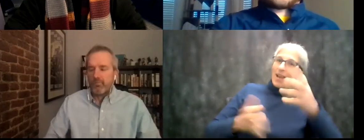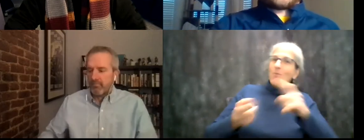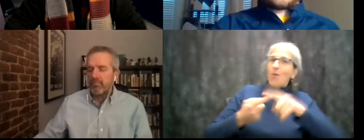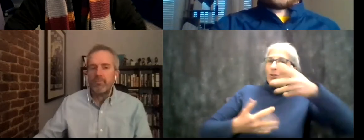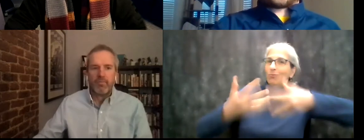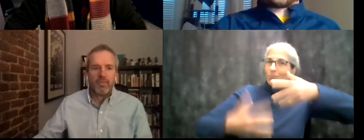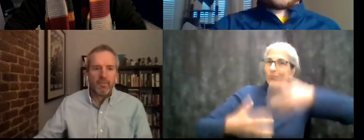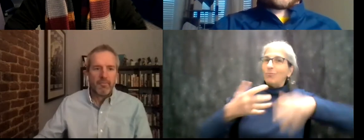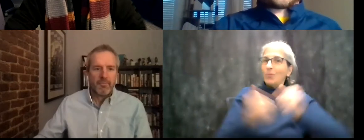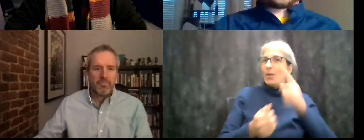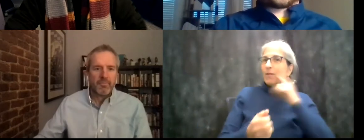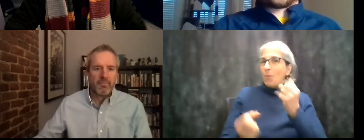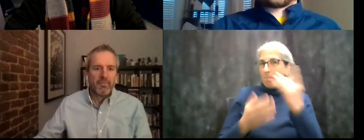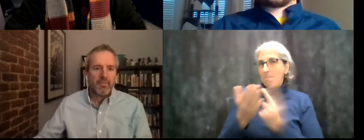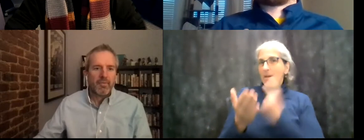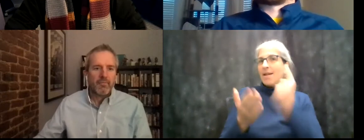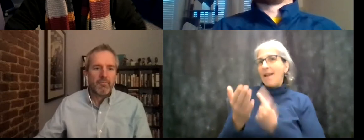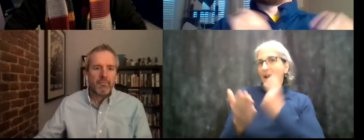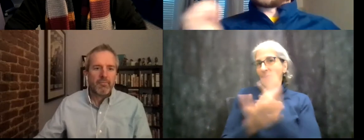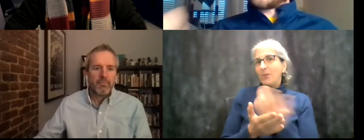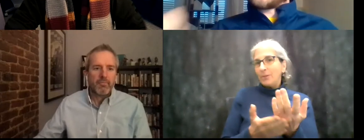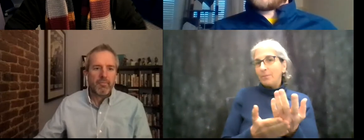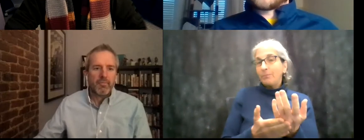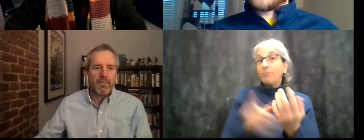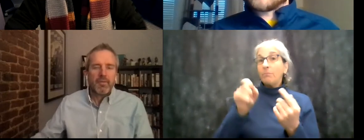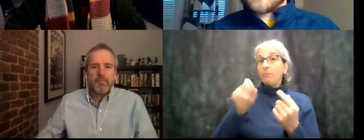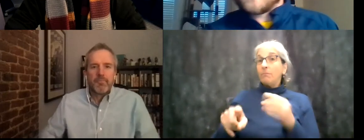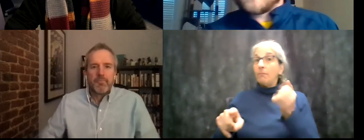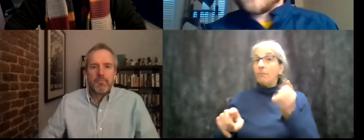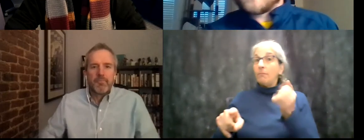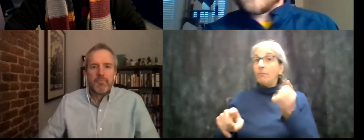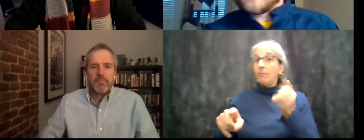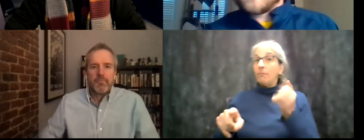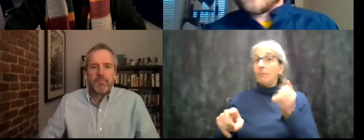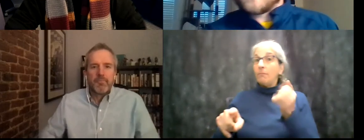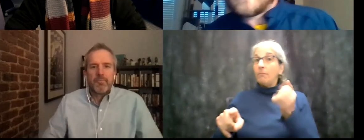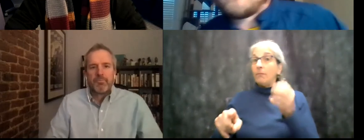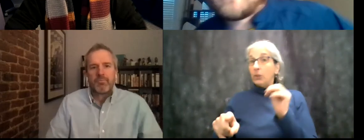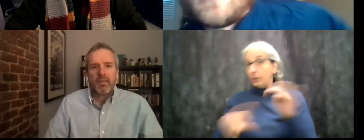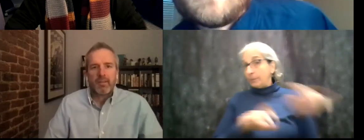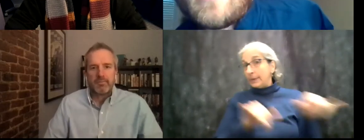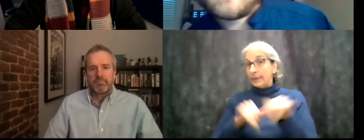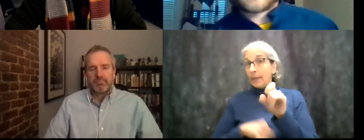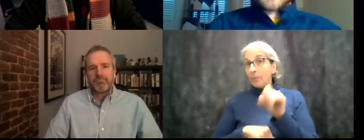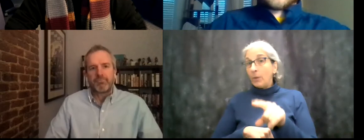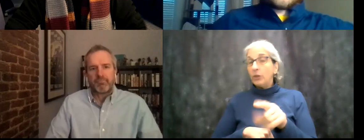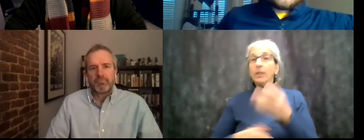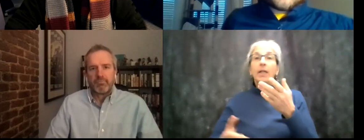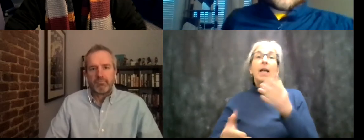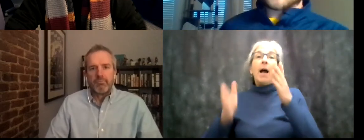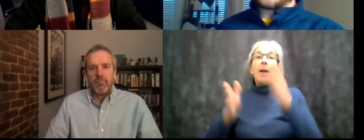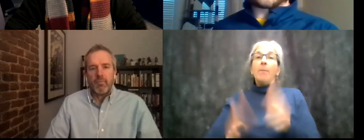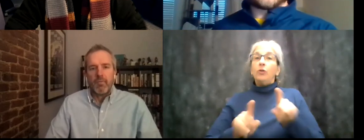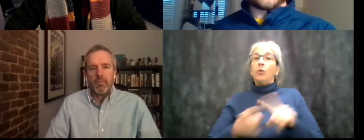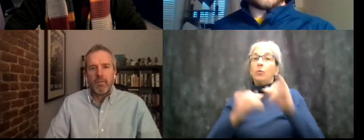Jim, how about you? Same question. What you're sitting down for an interview, maybe at a hotel, at a restaurant. What are managers